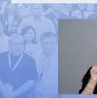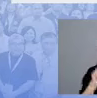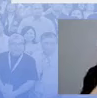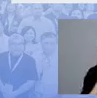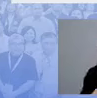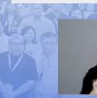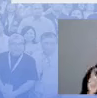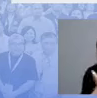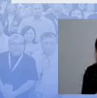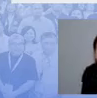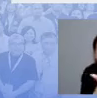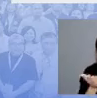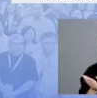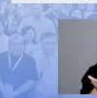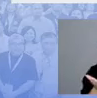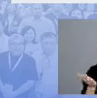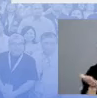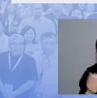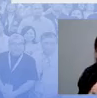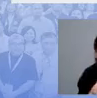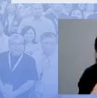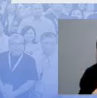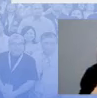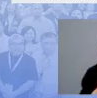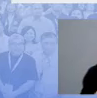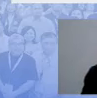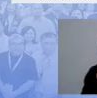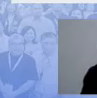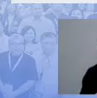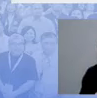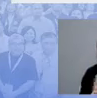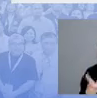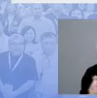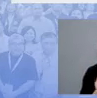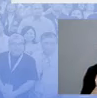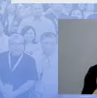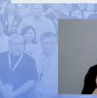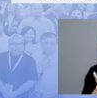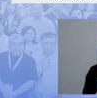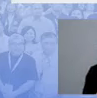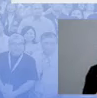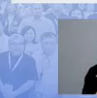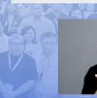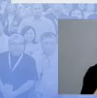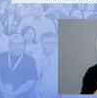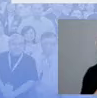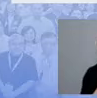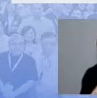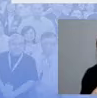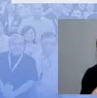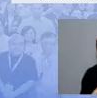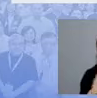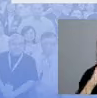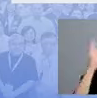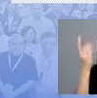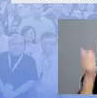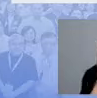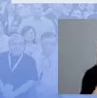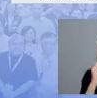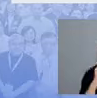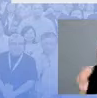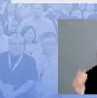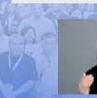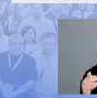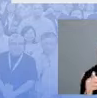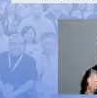of a discussion where the issue is not a very straightforward solution, it's very systemic and so on. We initiate all that at the district level. And for the